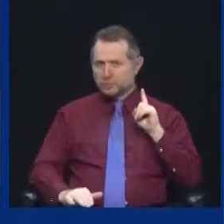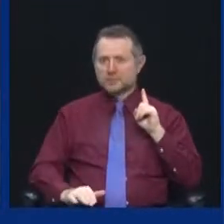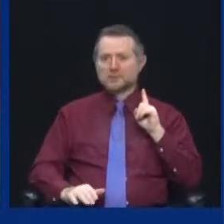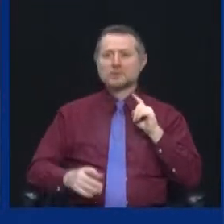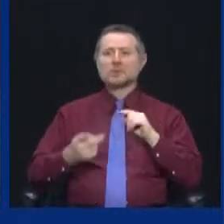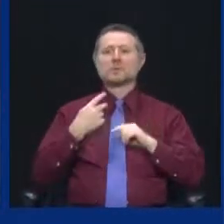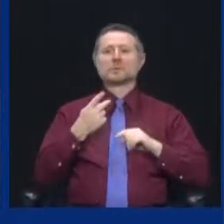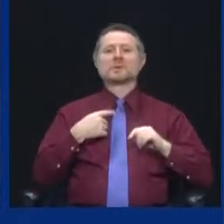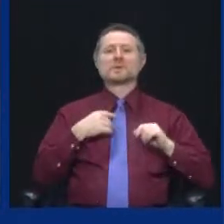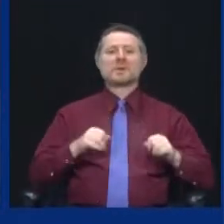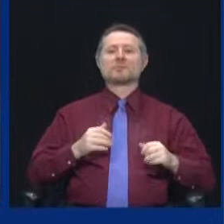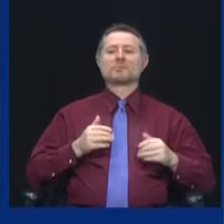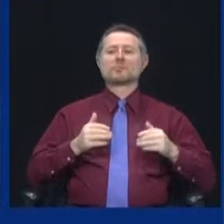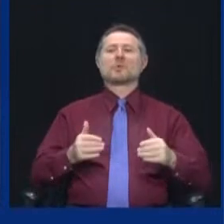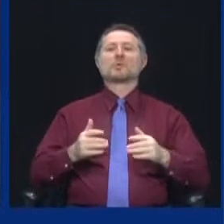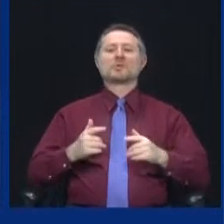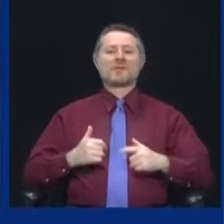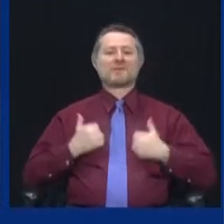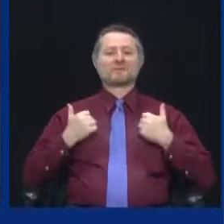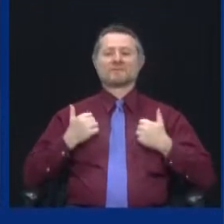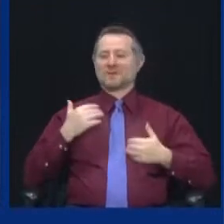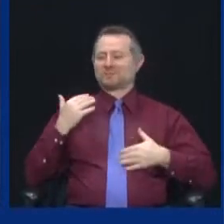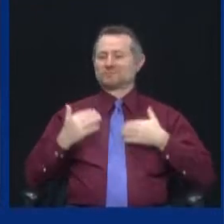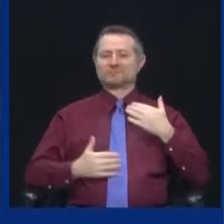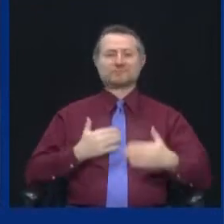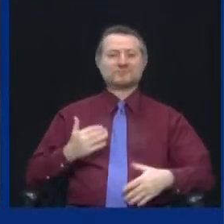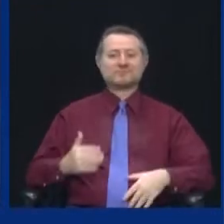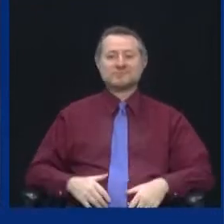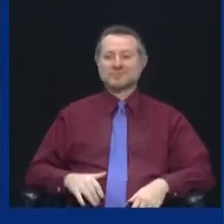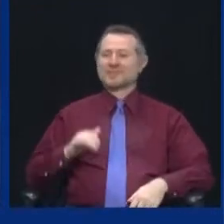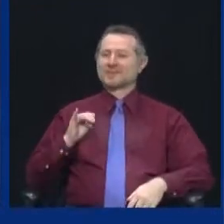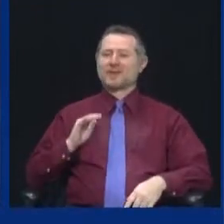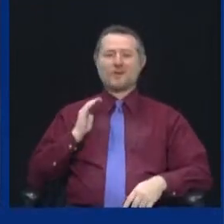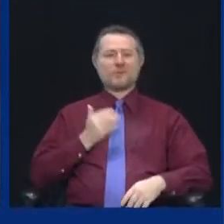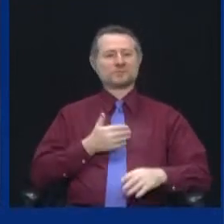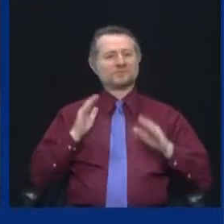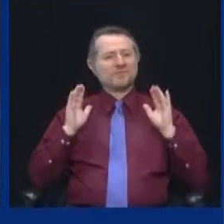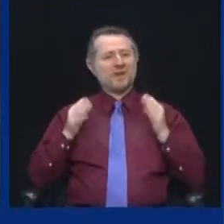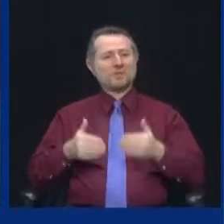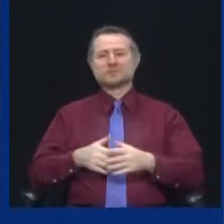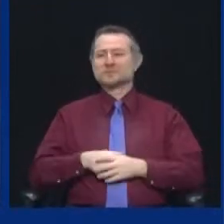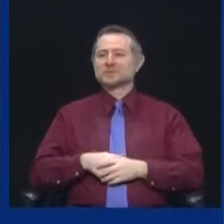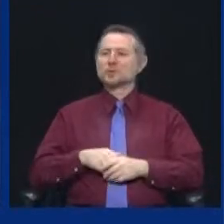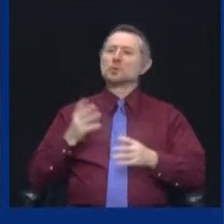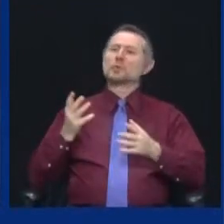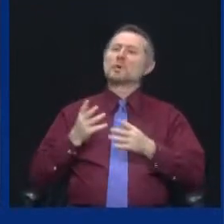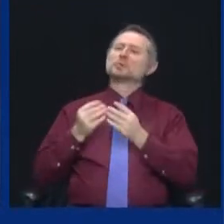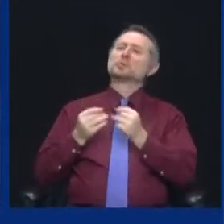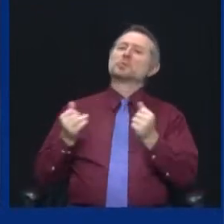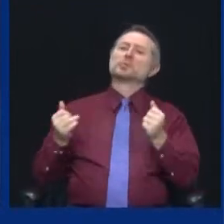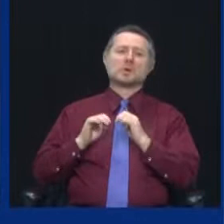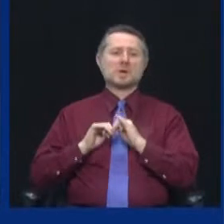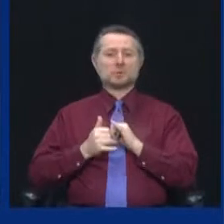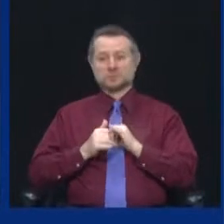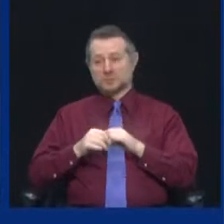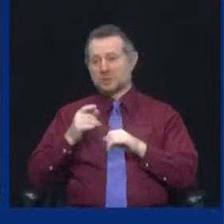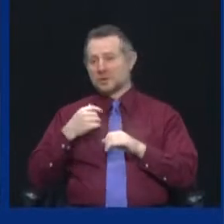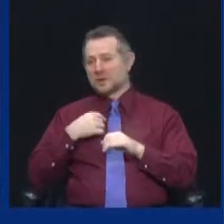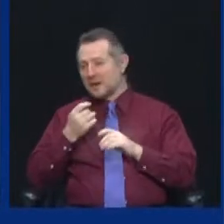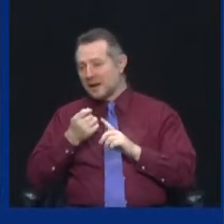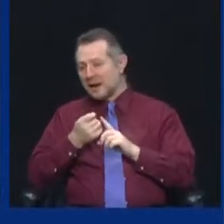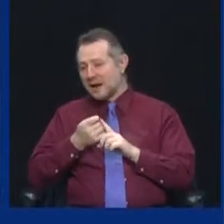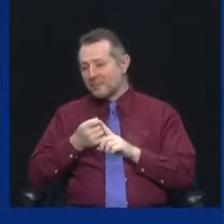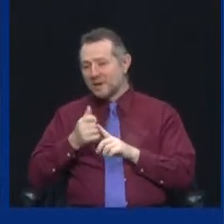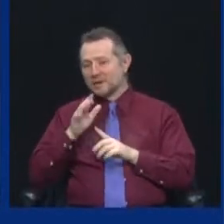on with life. That's our focus. What's the solution? Eliminate excuses for not getting the